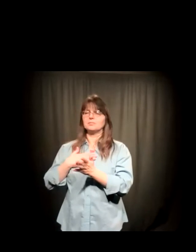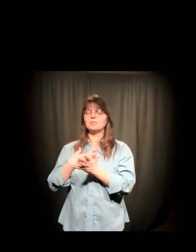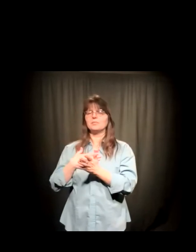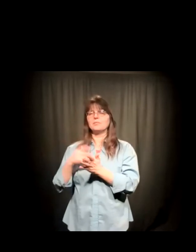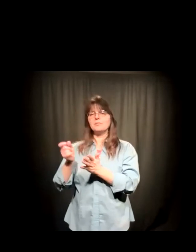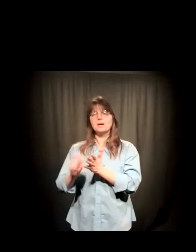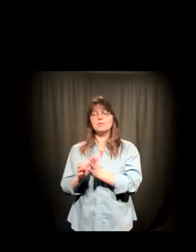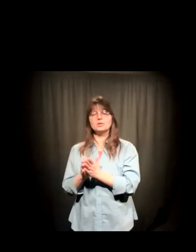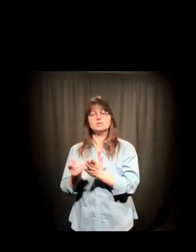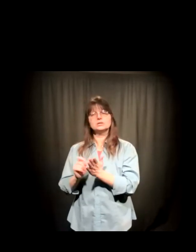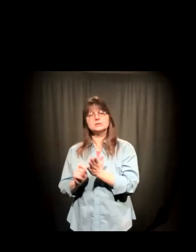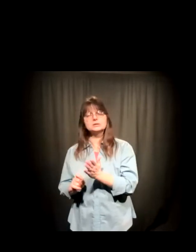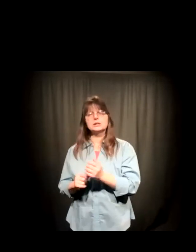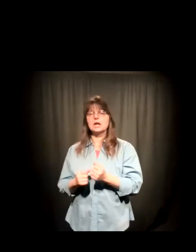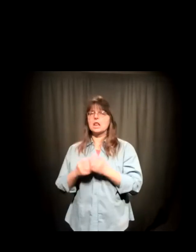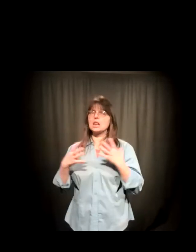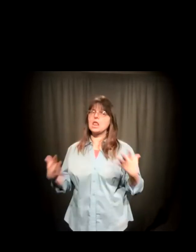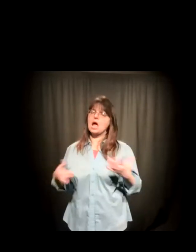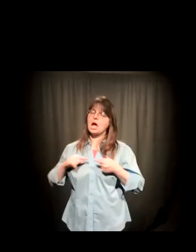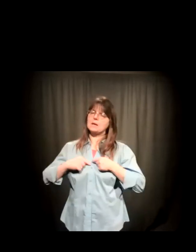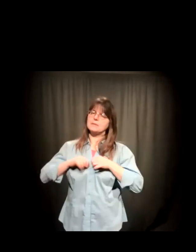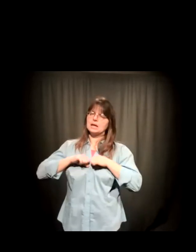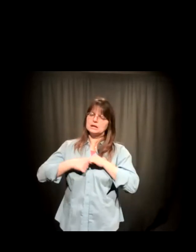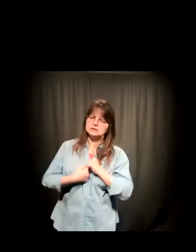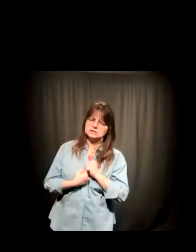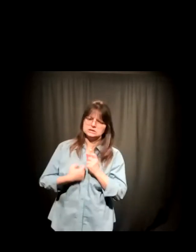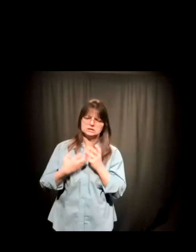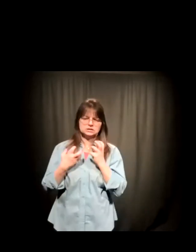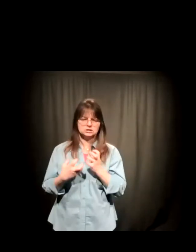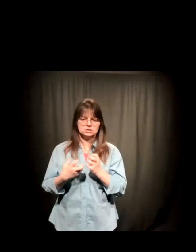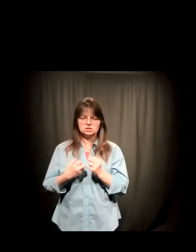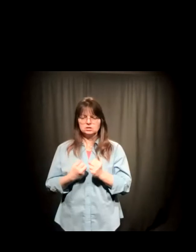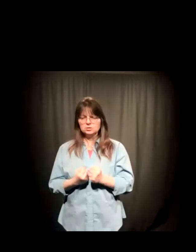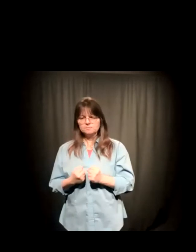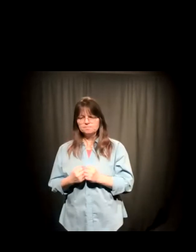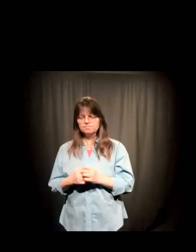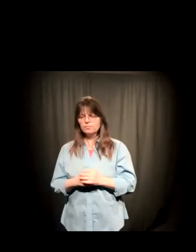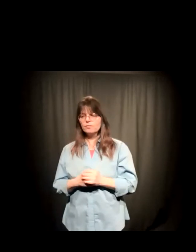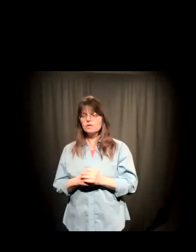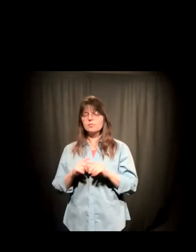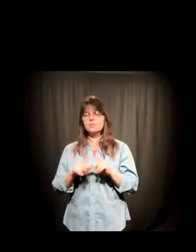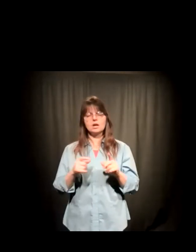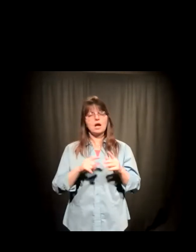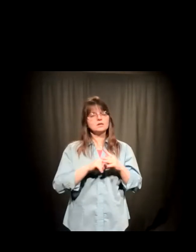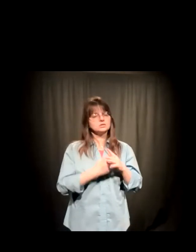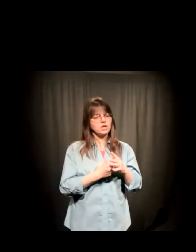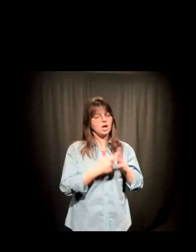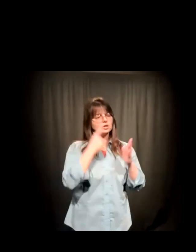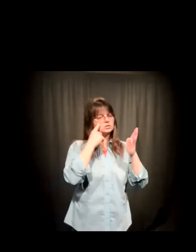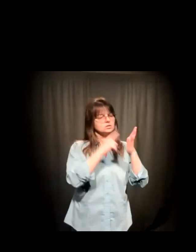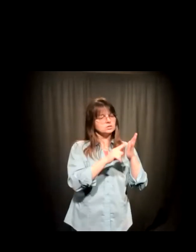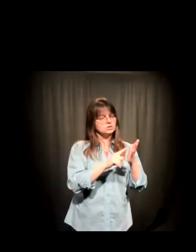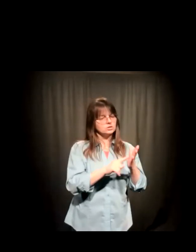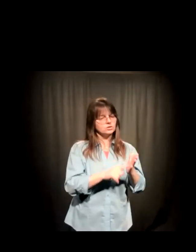But then when I started looking closely at Bell, when I started really digging into the archives, I found that he was nothing like